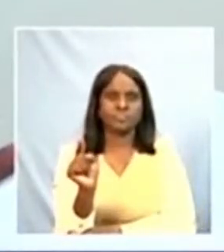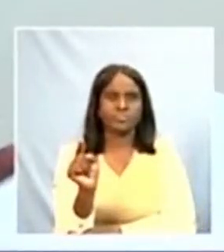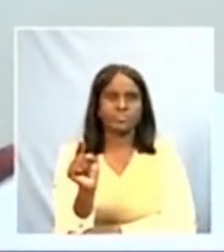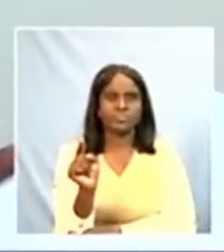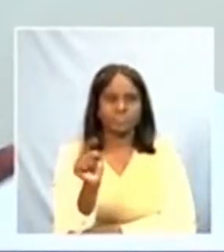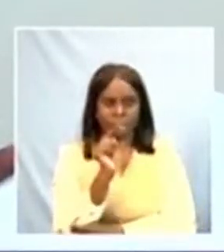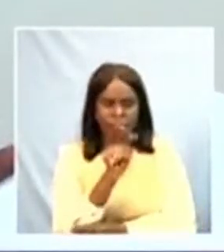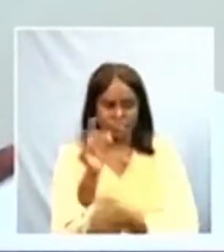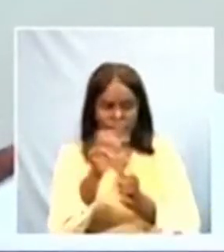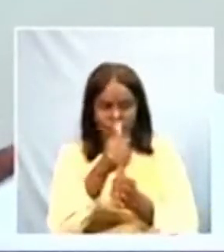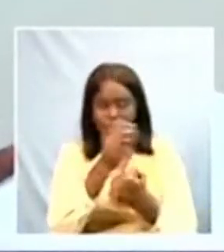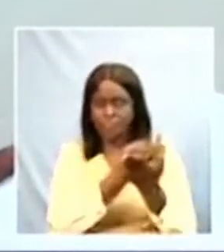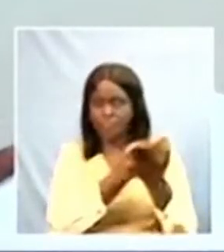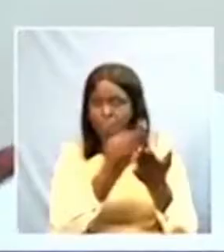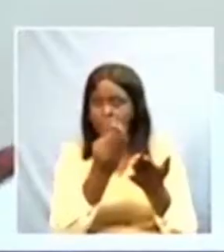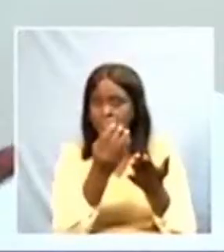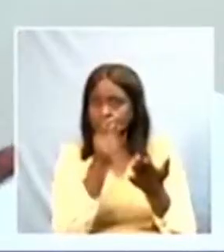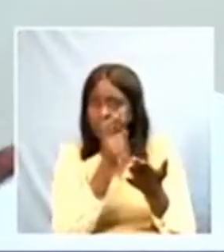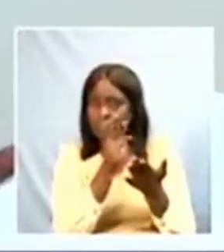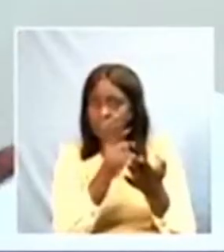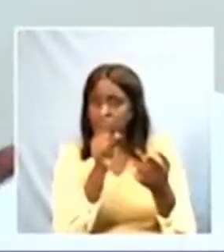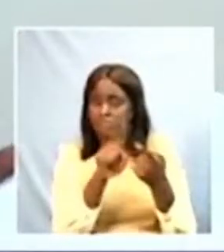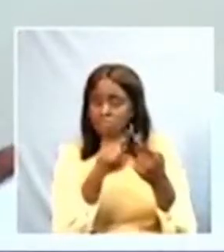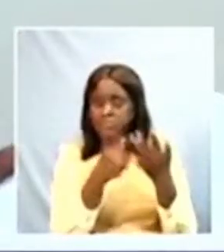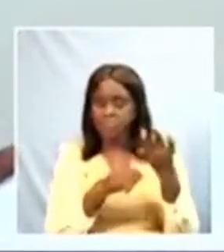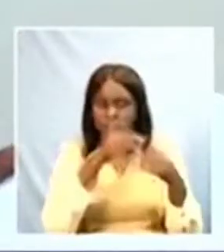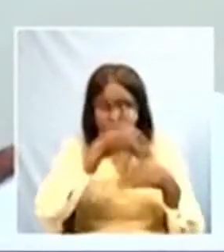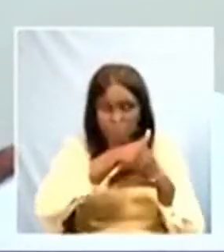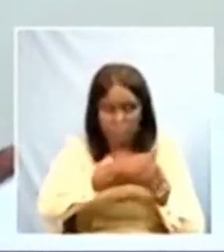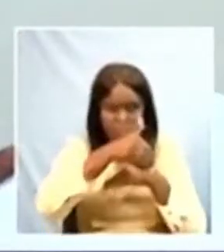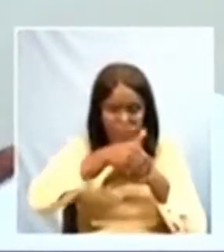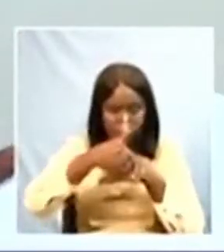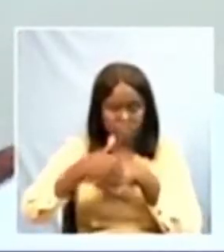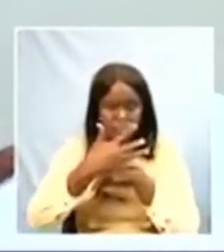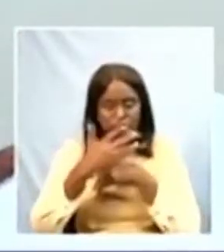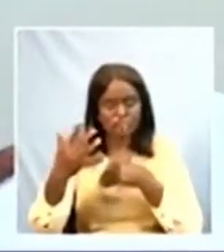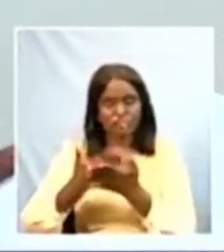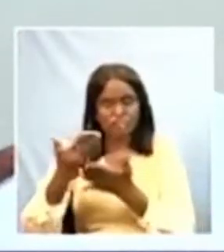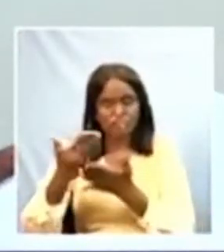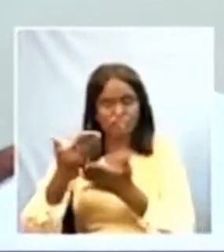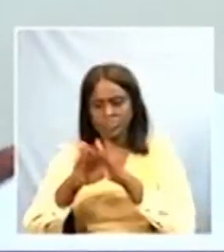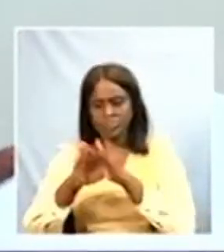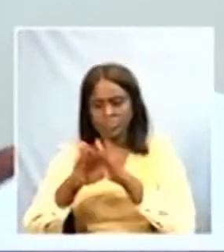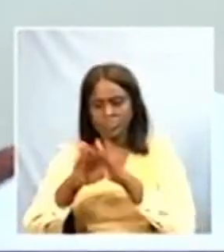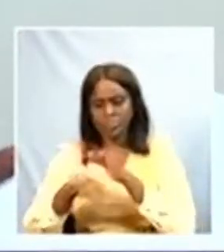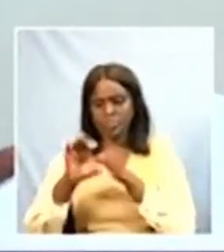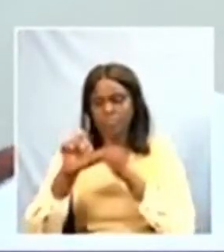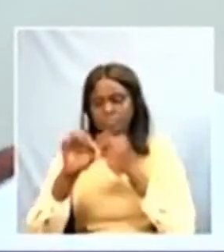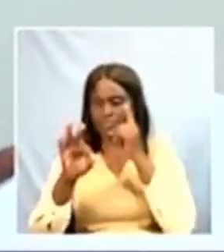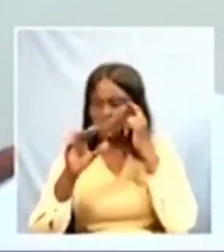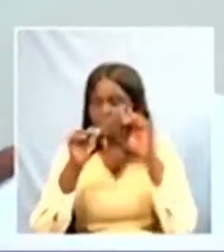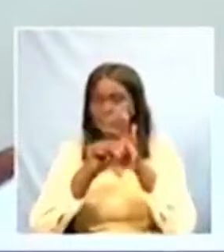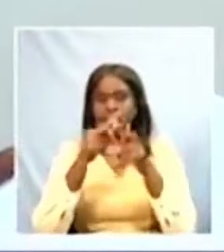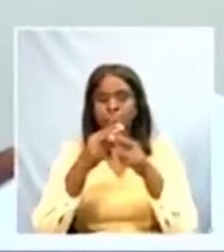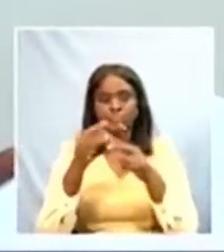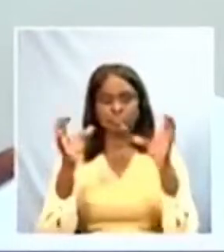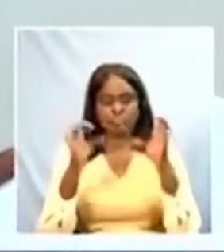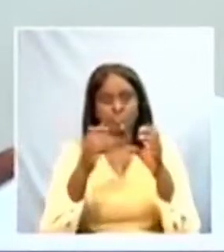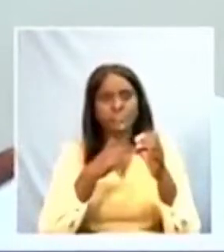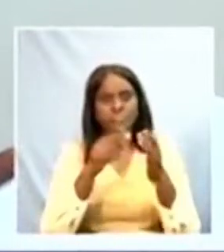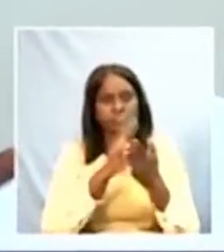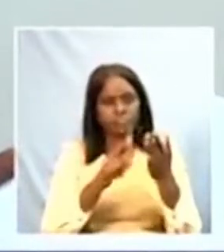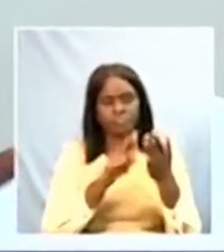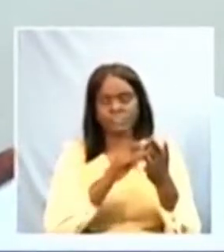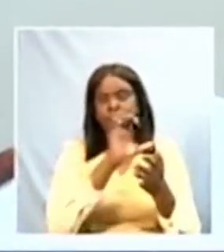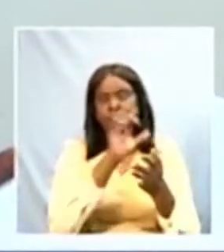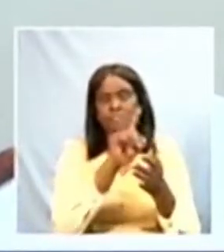The council failed to register assets procured under CF in the name of the council. I'll read it.